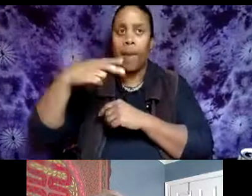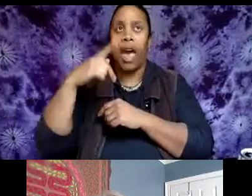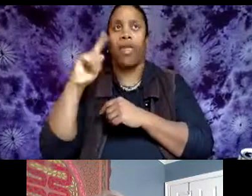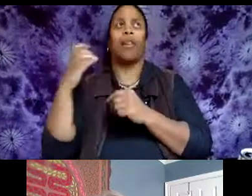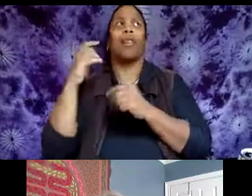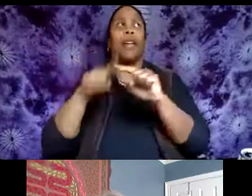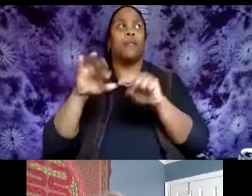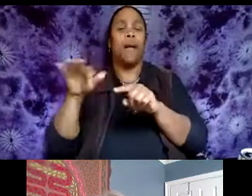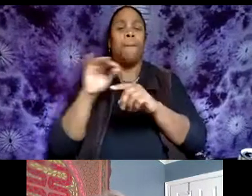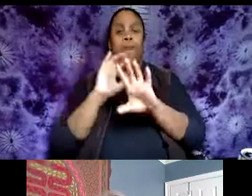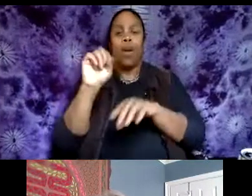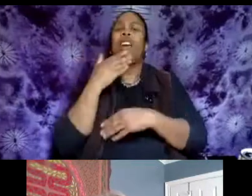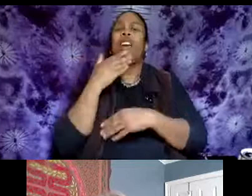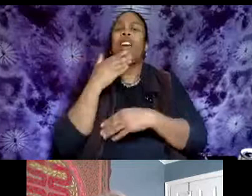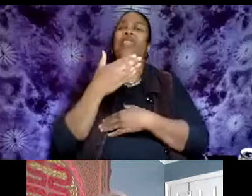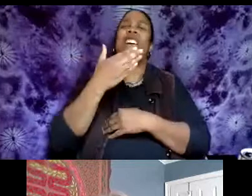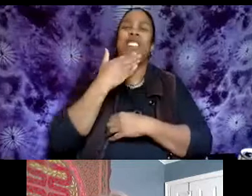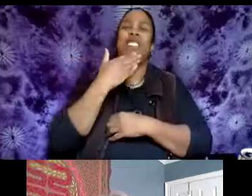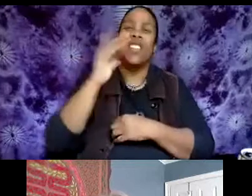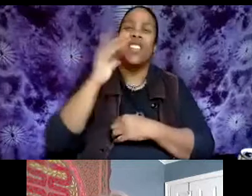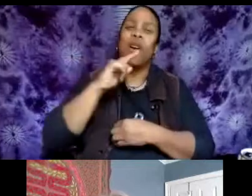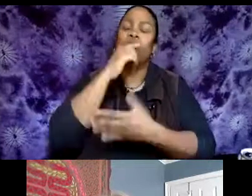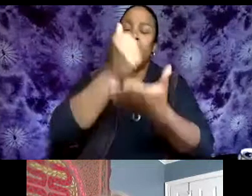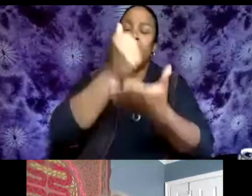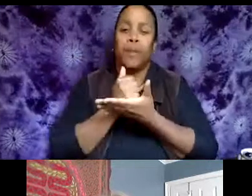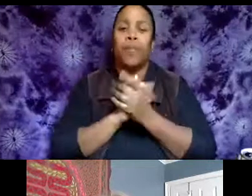Okay. Thank you. That's helpful. Mm-hmm.